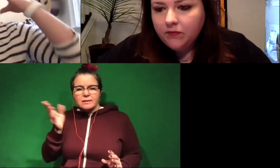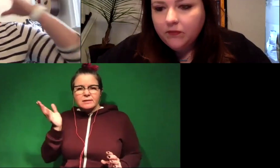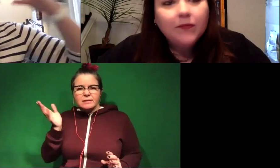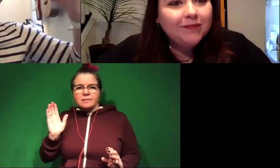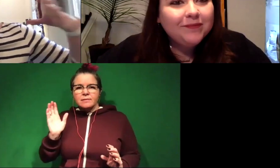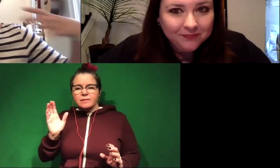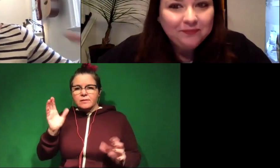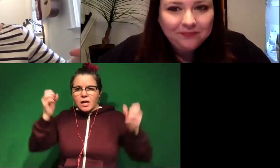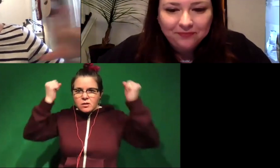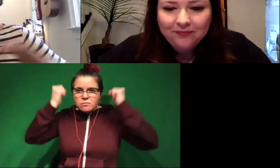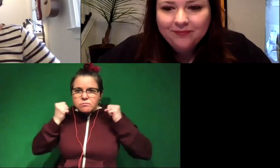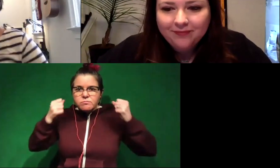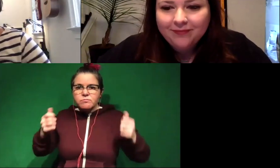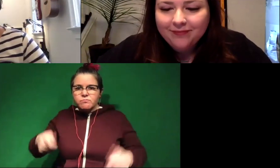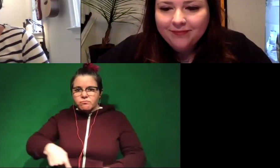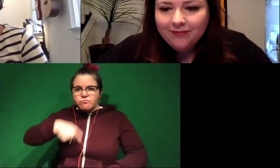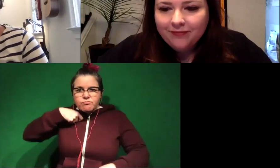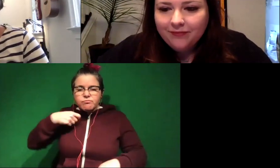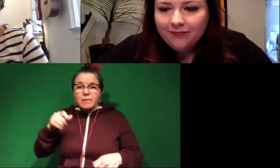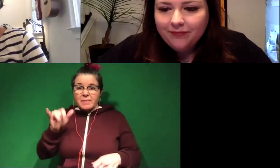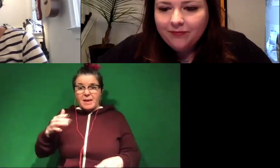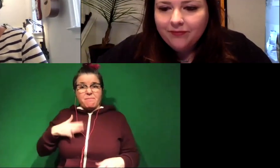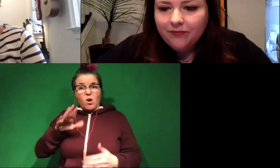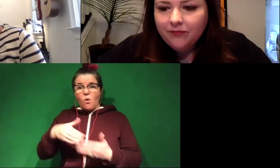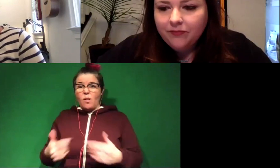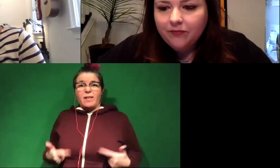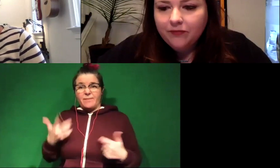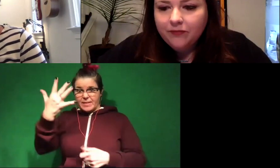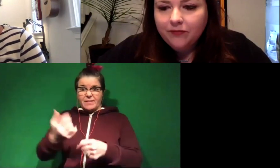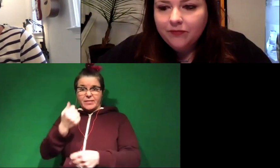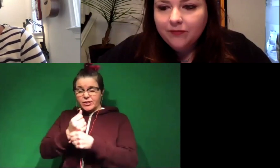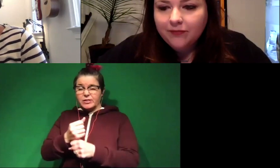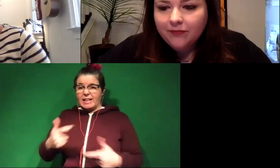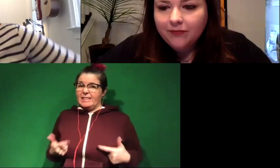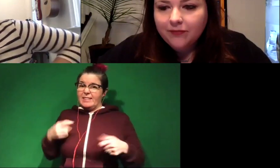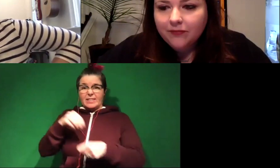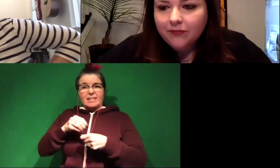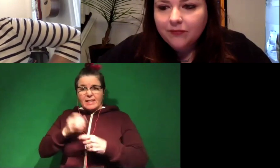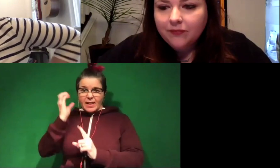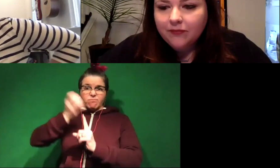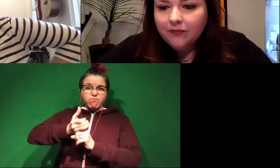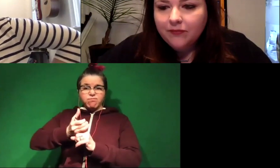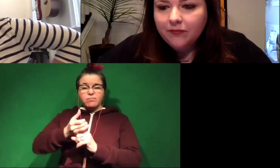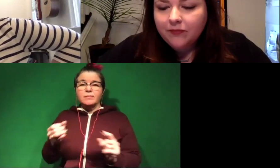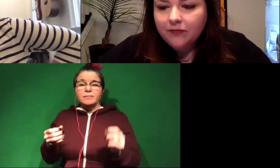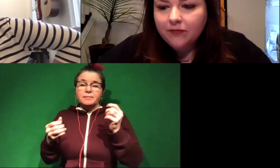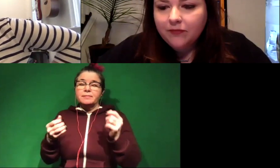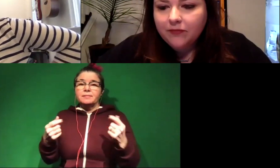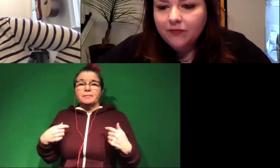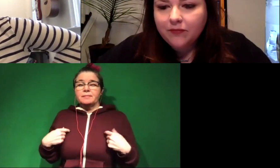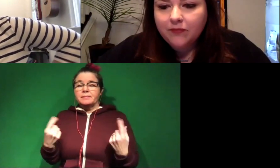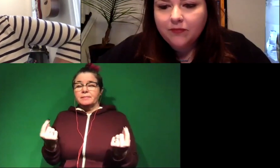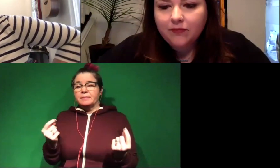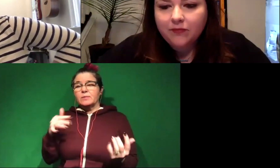the suits with the hoods and all of that stuff, that was my whole life for 5 years. I lived in that. And I basically studied